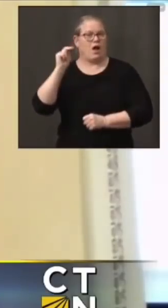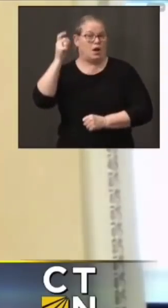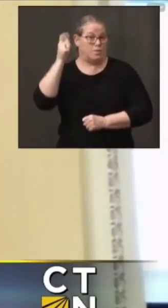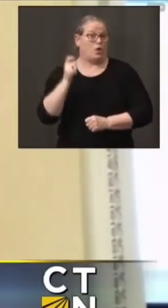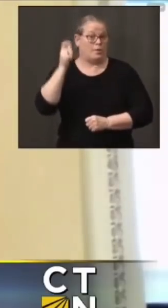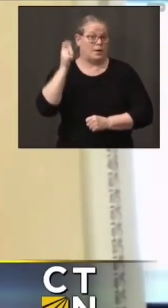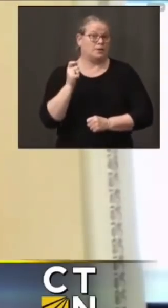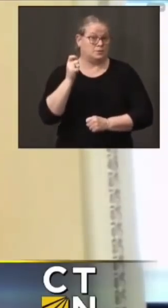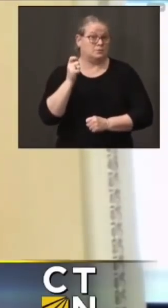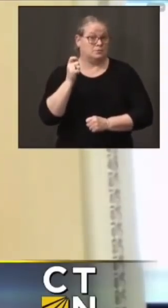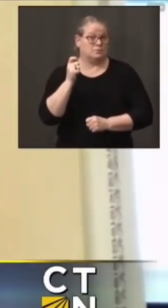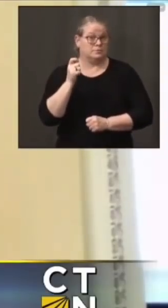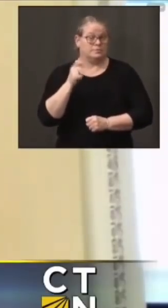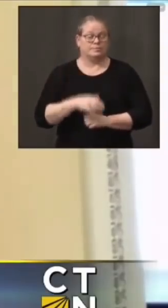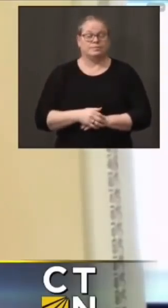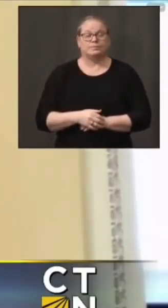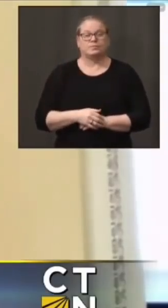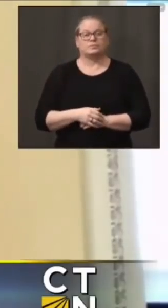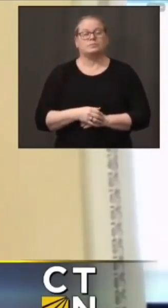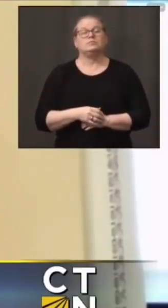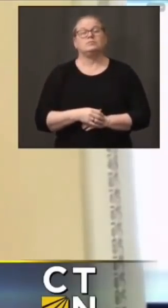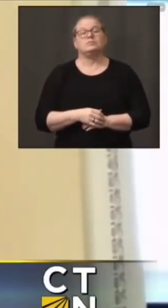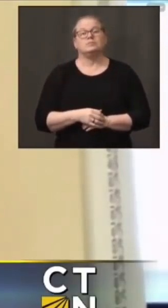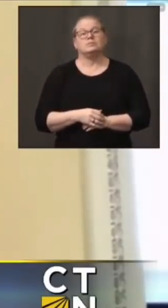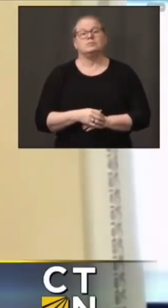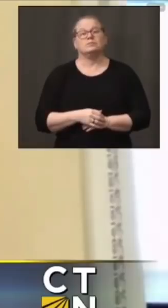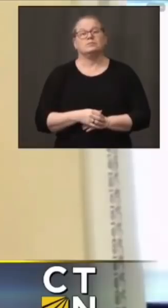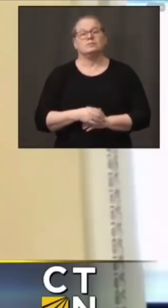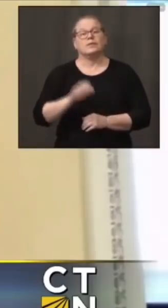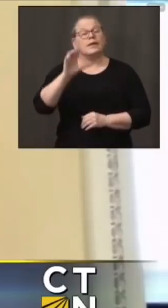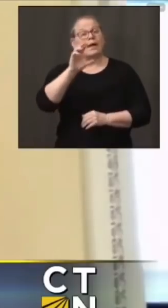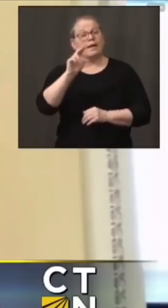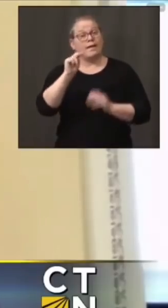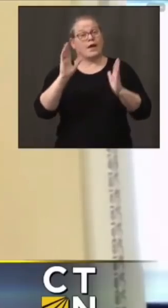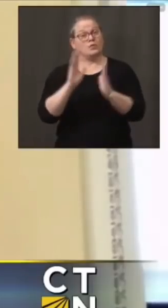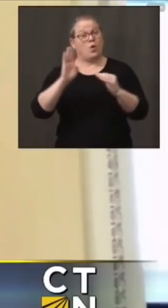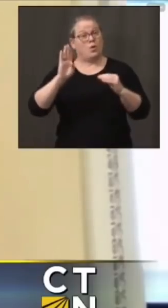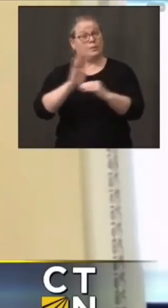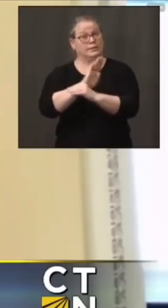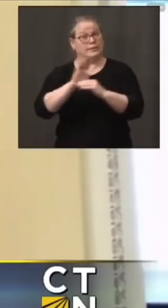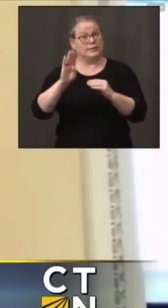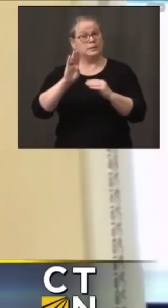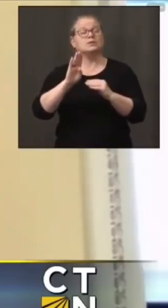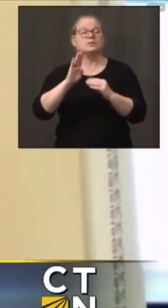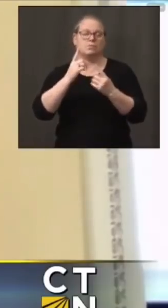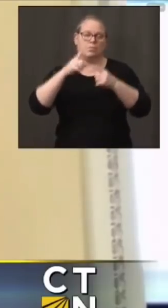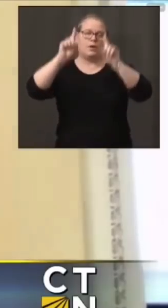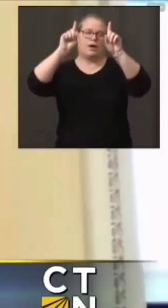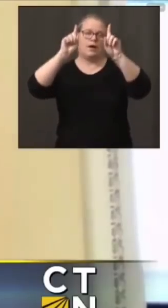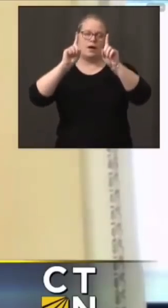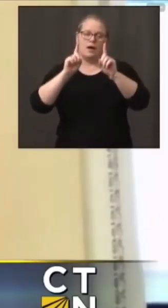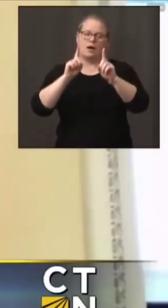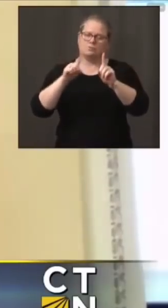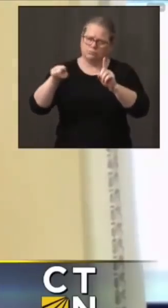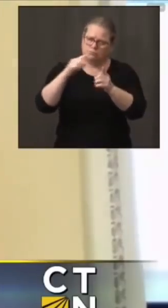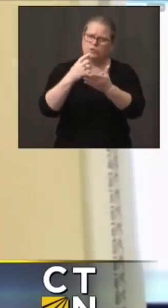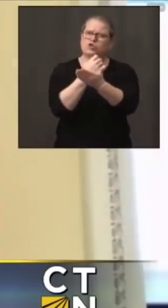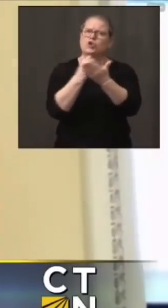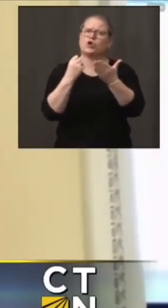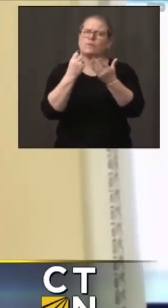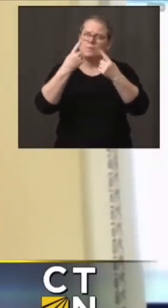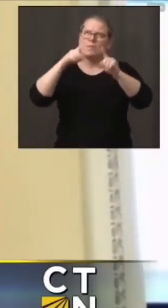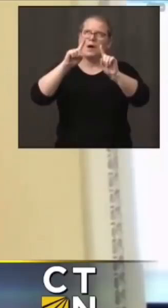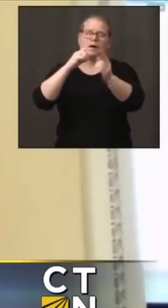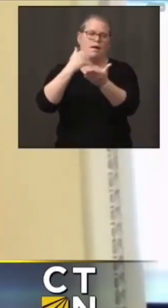benefits. Small businesses in Connecticut finally getting additional help that they deserve. The Wall Street